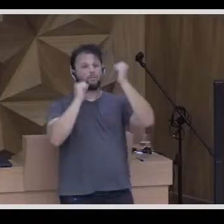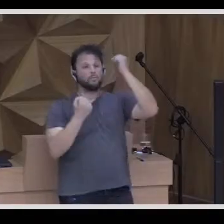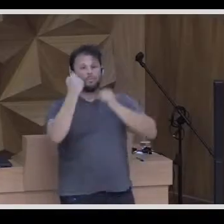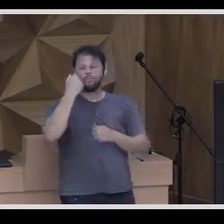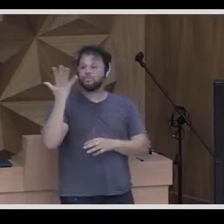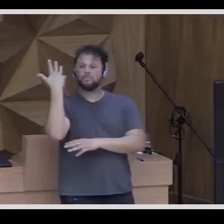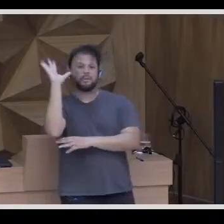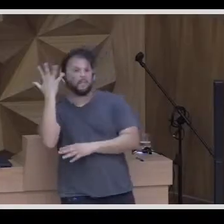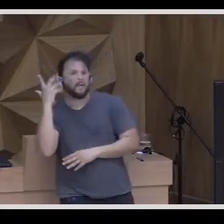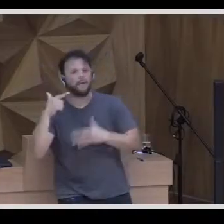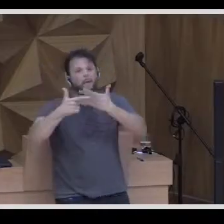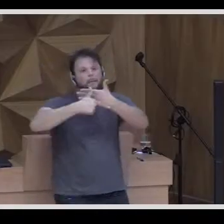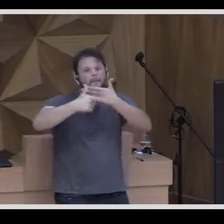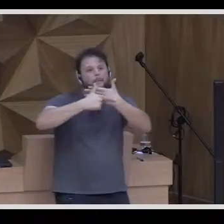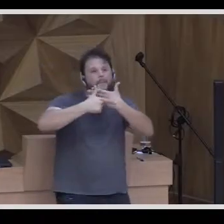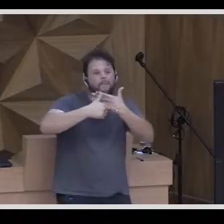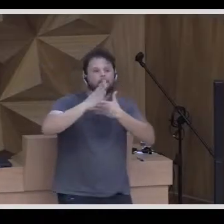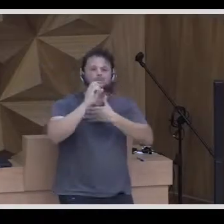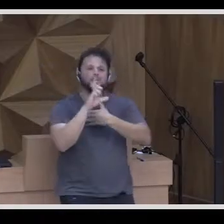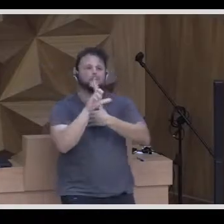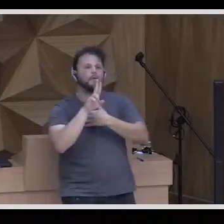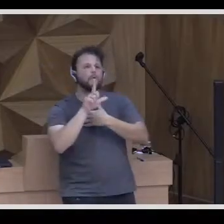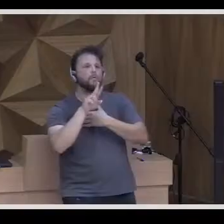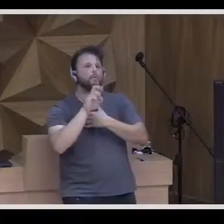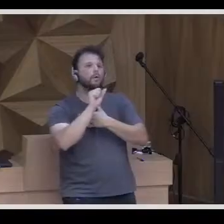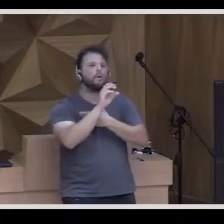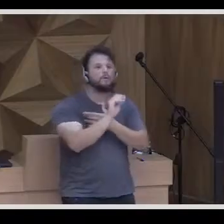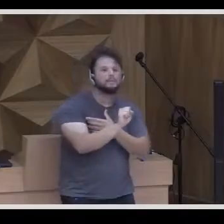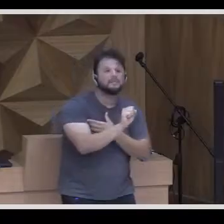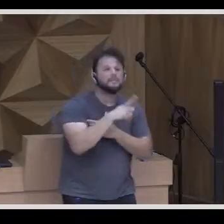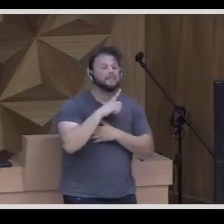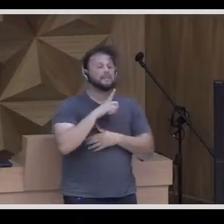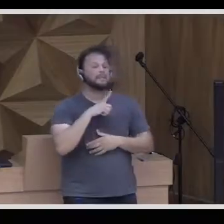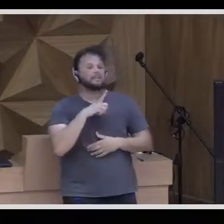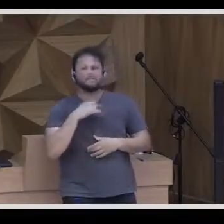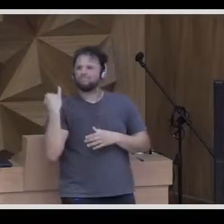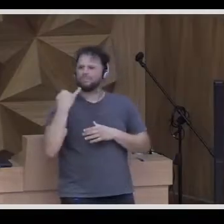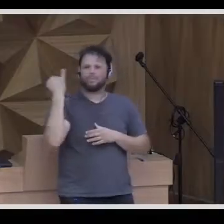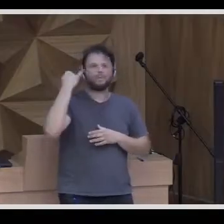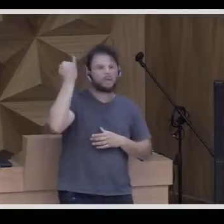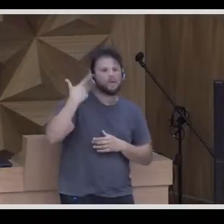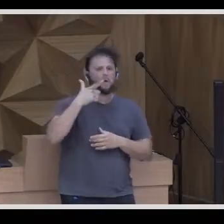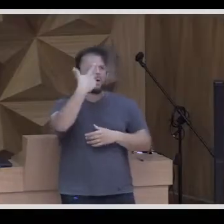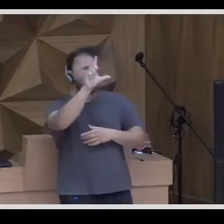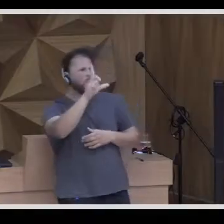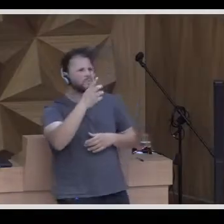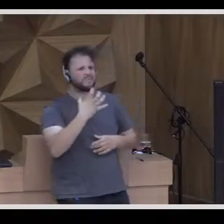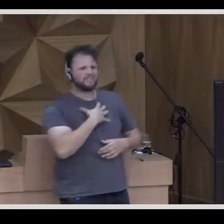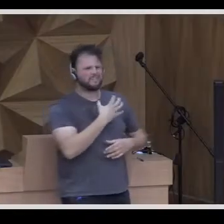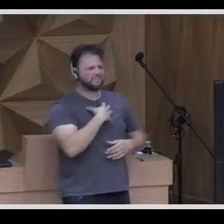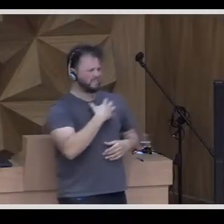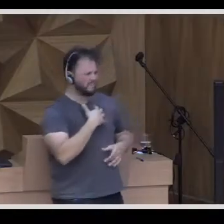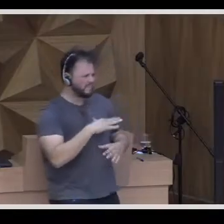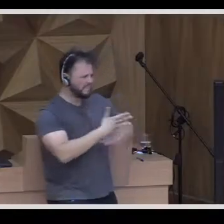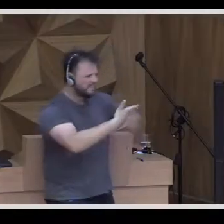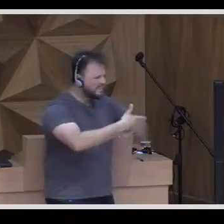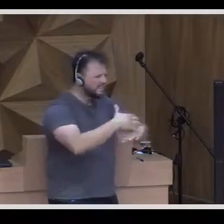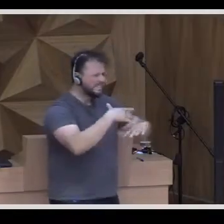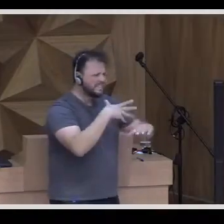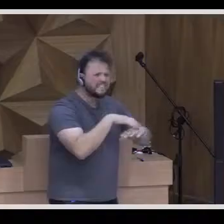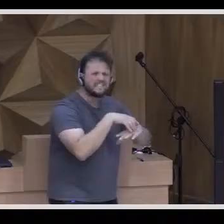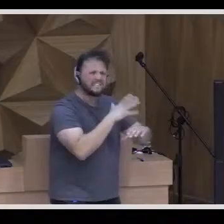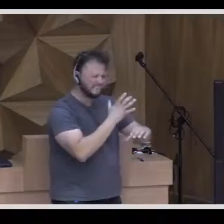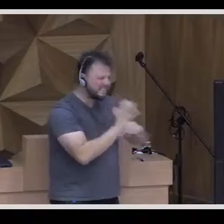turn up, and we have a proposition about technology and solving a problem for them, but it wasn't something